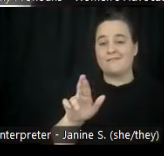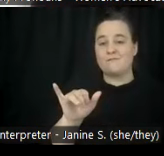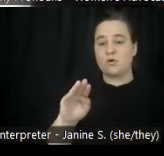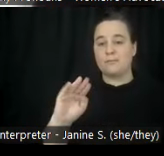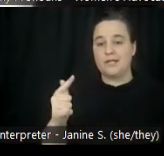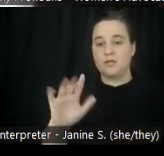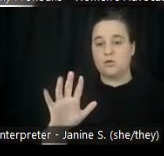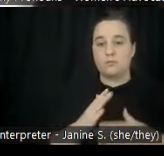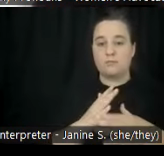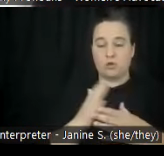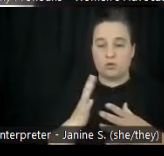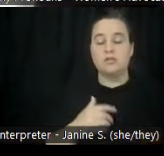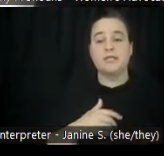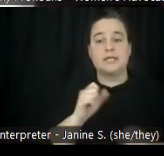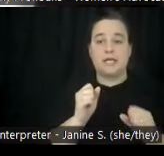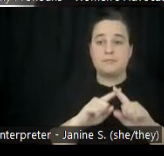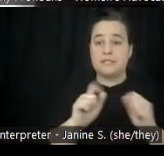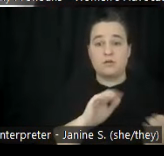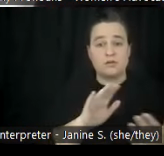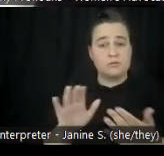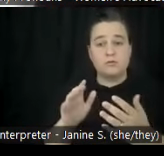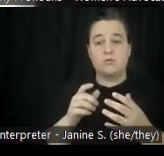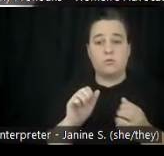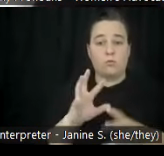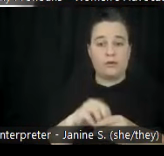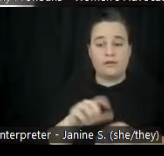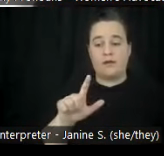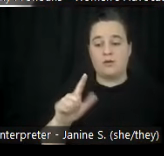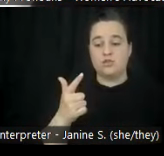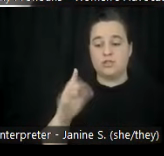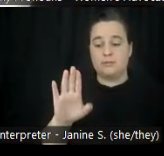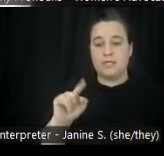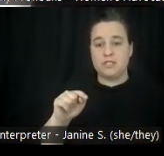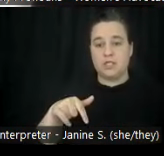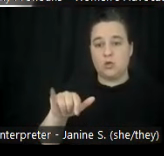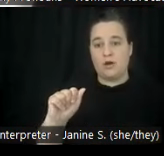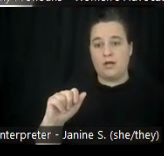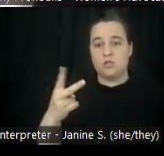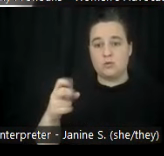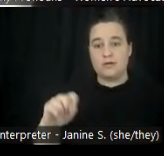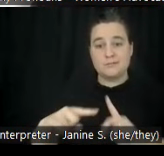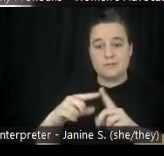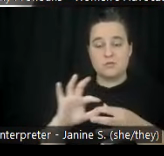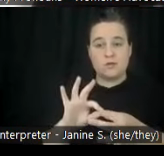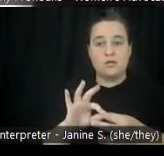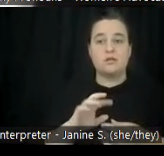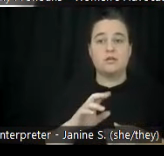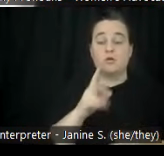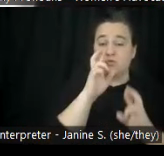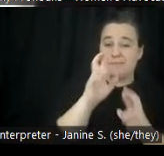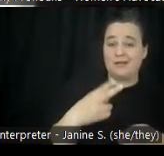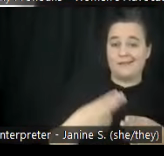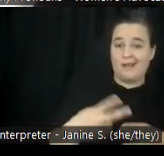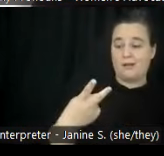ways in an LGBTQIA2S plus relationships. We just have some examples here, such as always respecting names and pronouns, even when